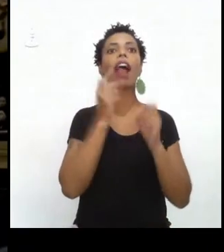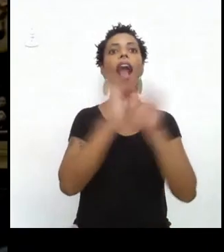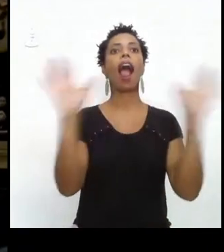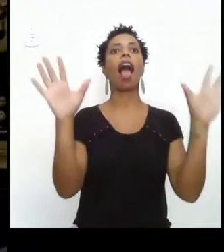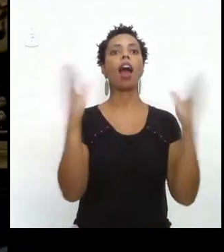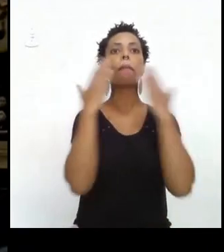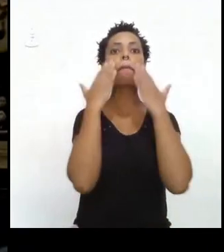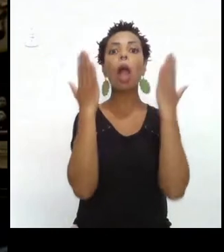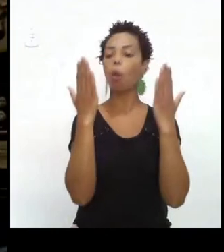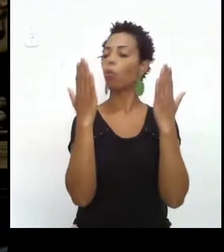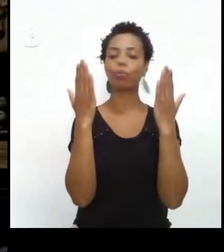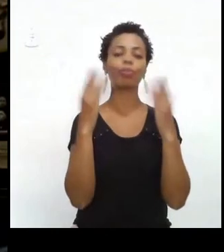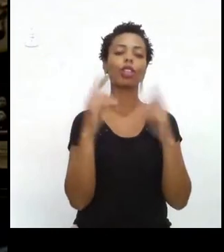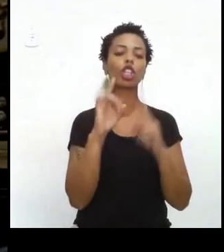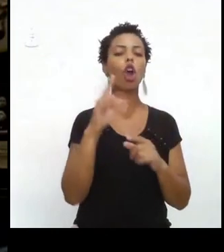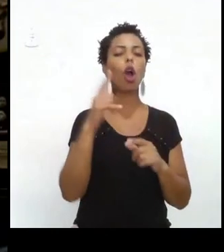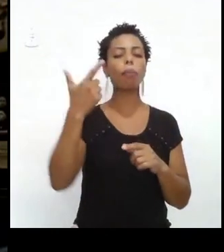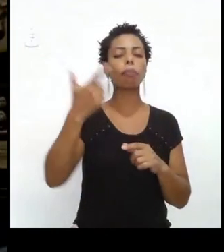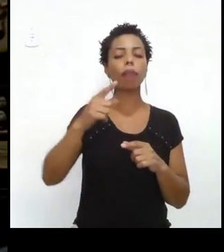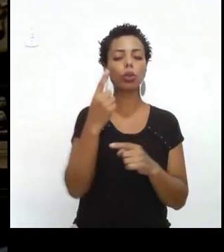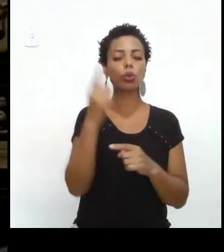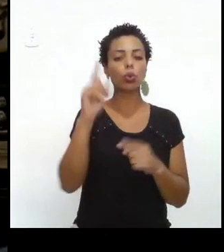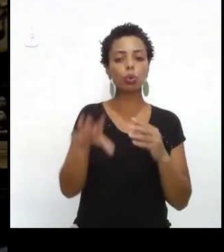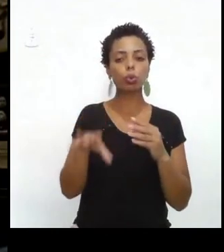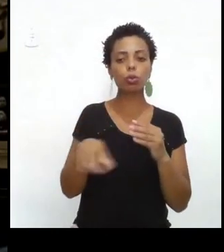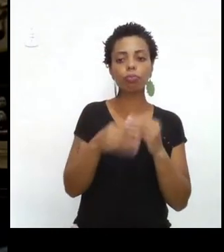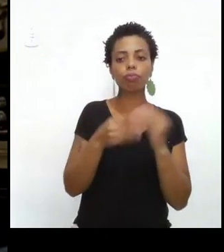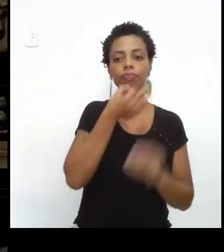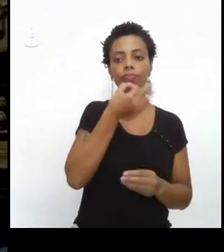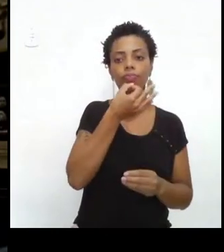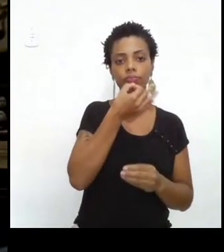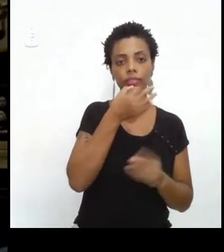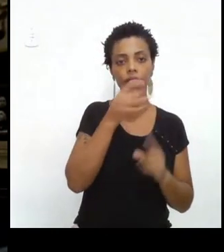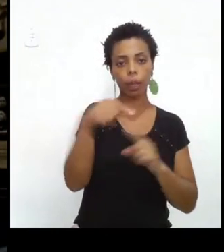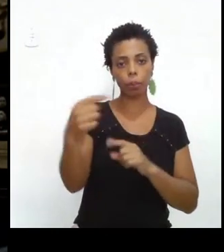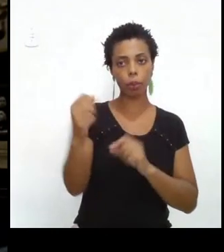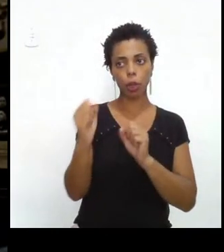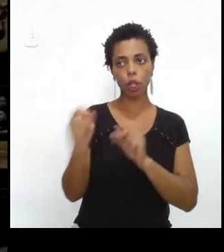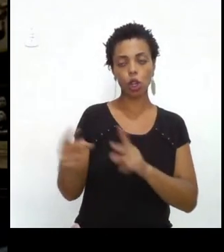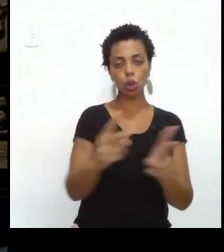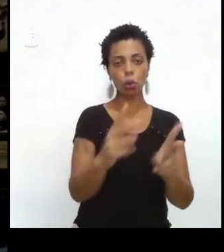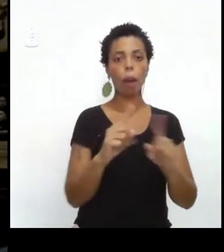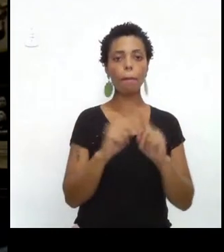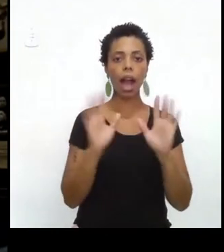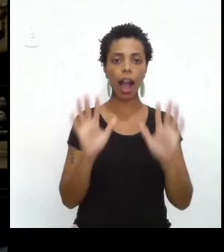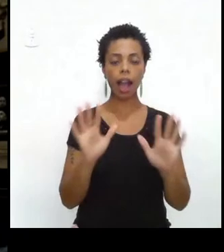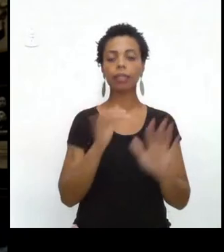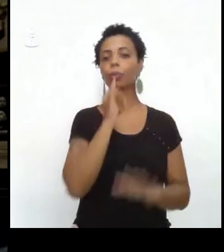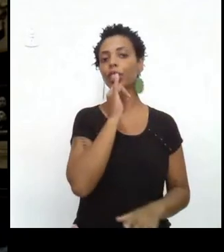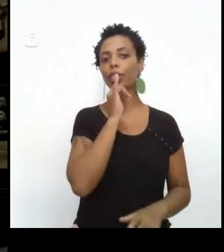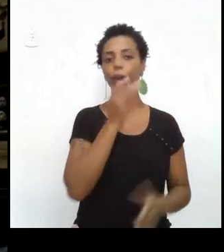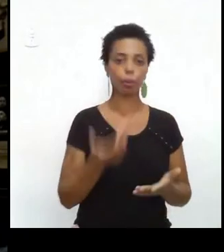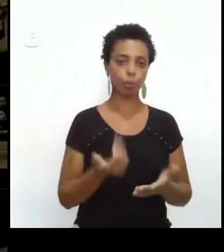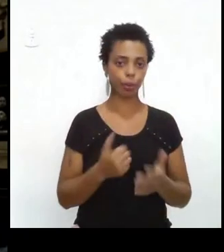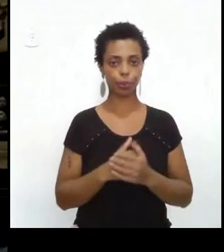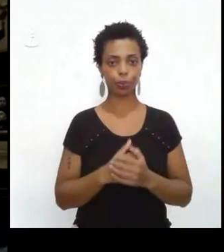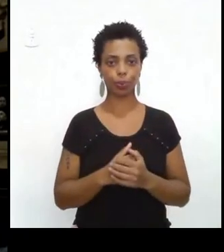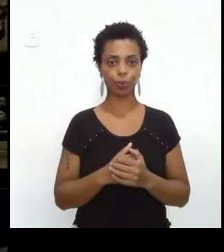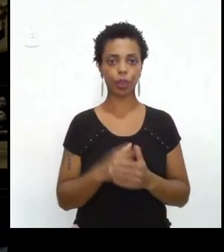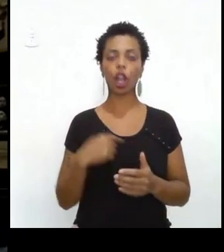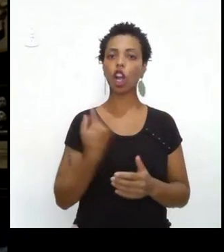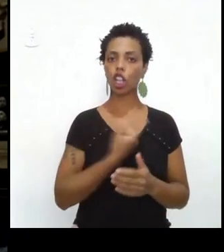a highly dosed portão primeira book about at